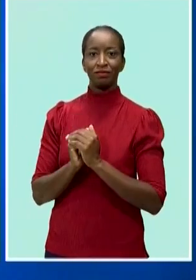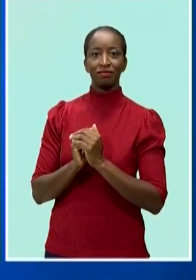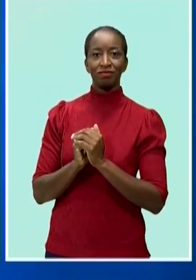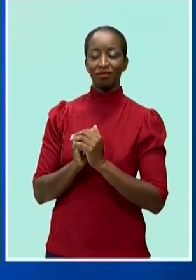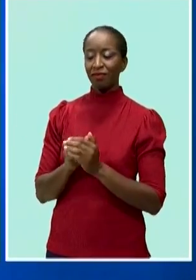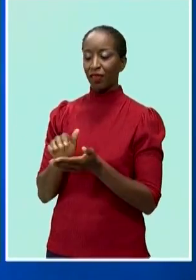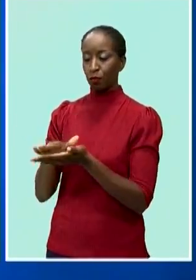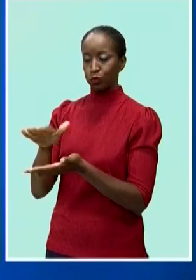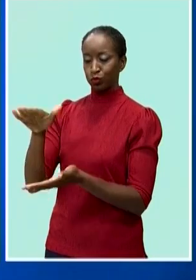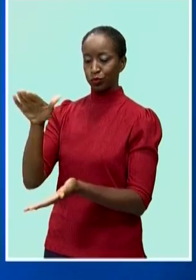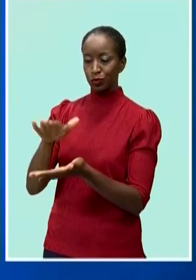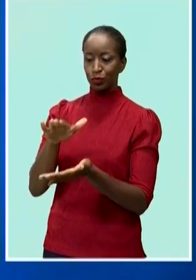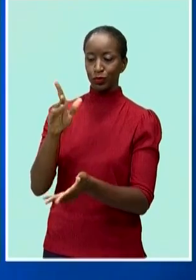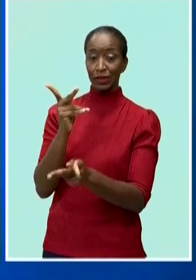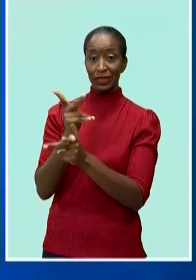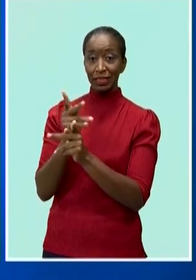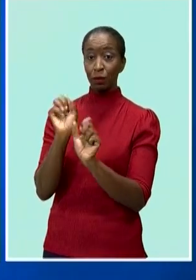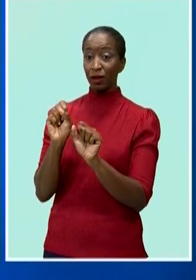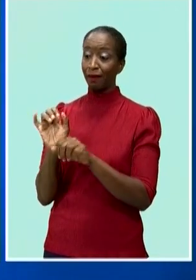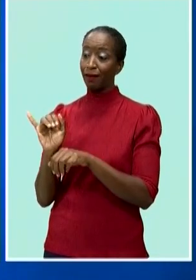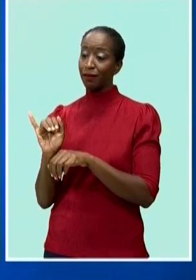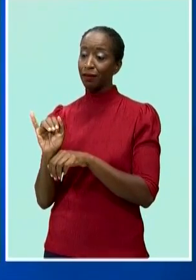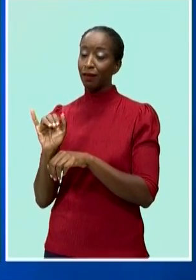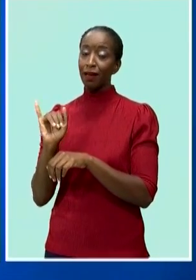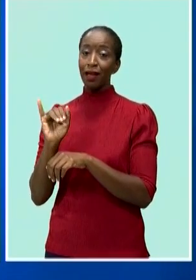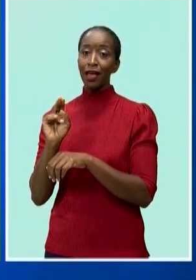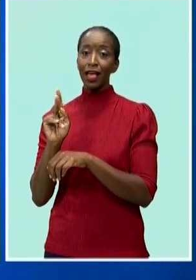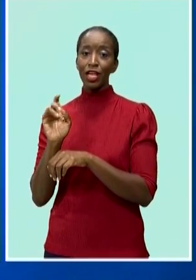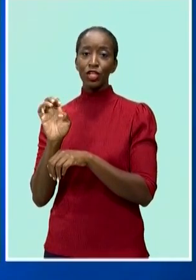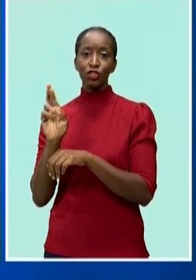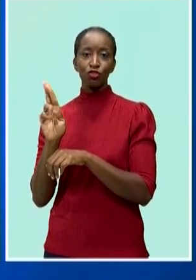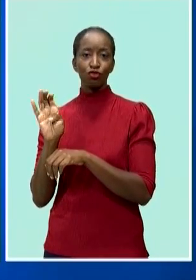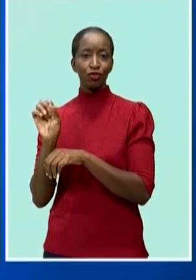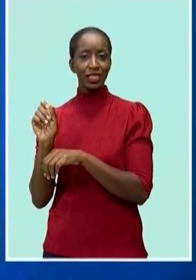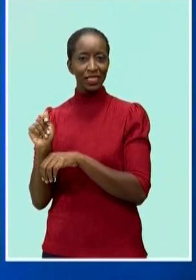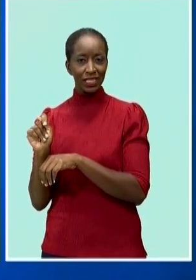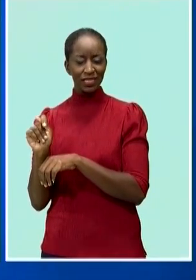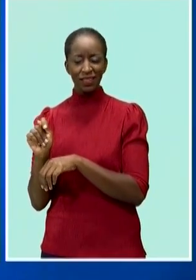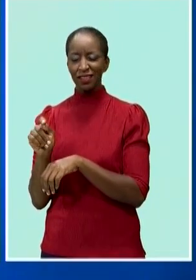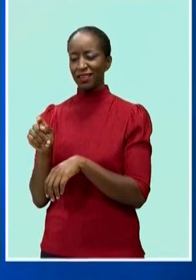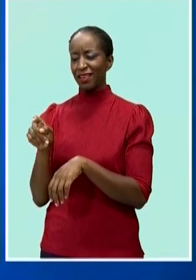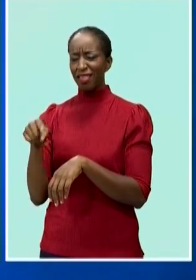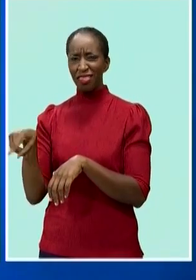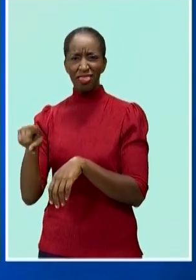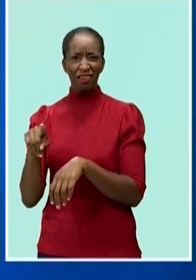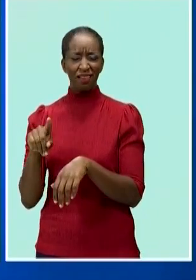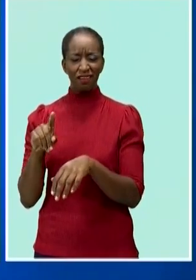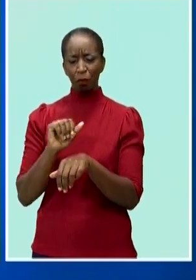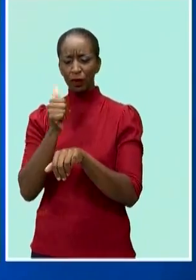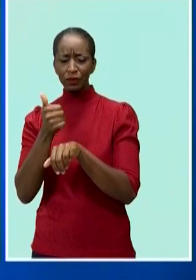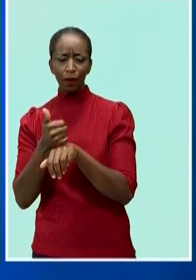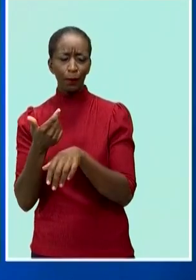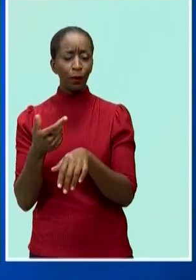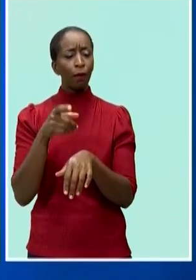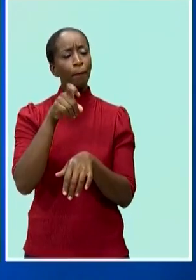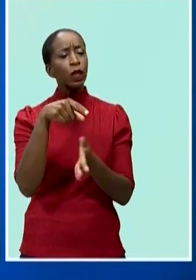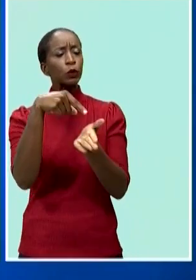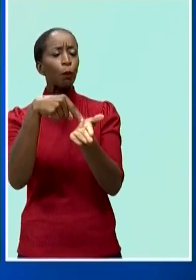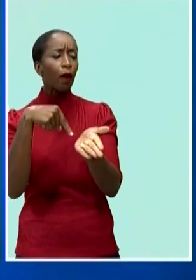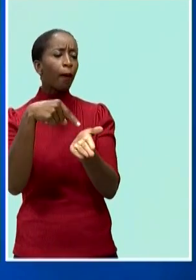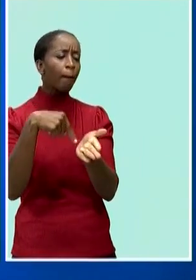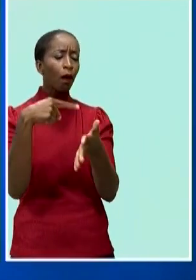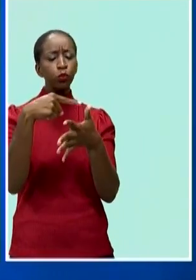Speaker, why is it that they have to charge and maintain these charges on people, and particularly people